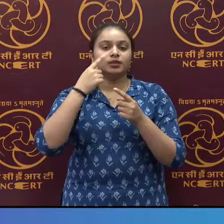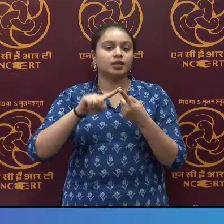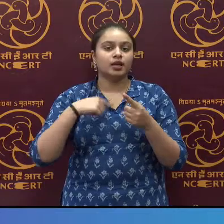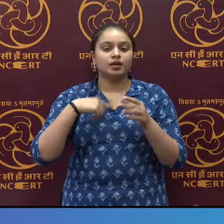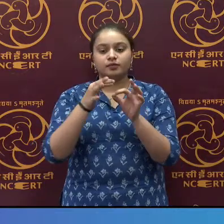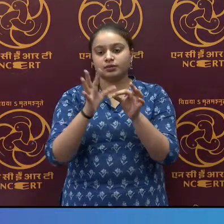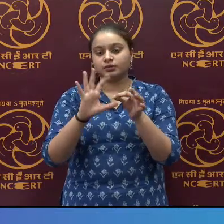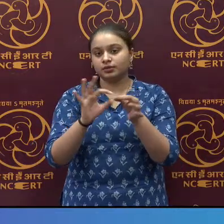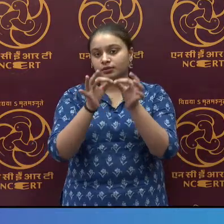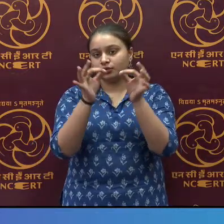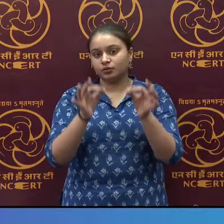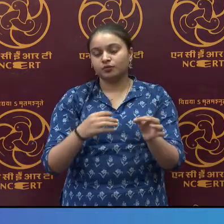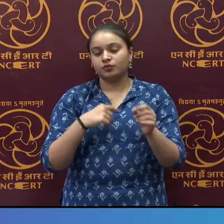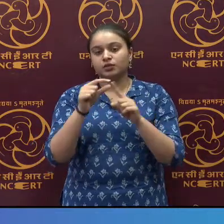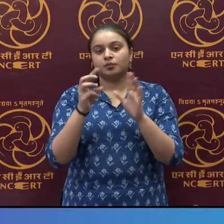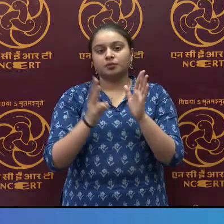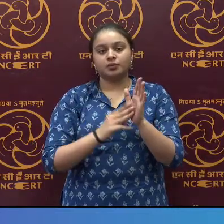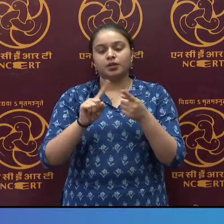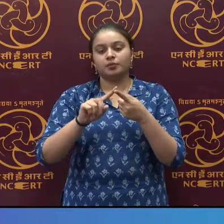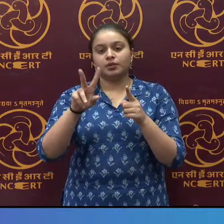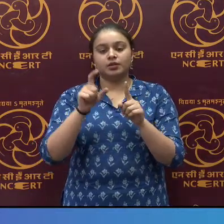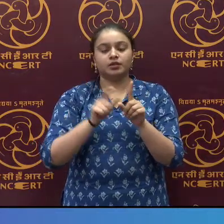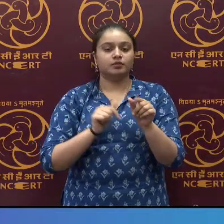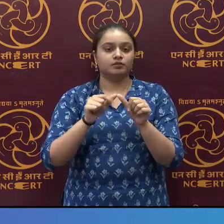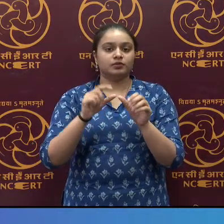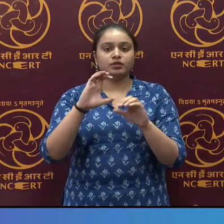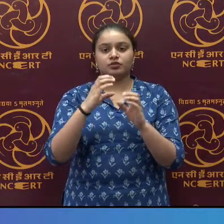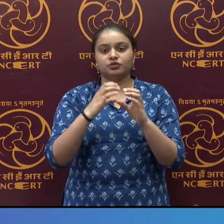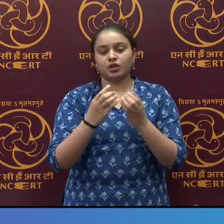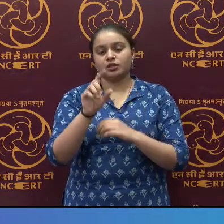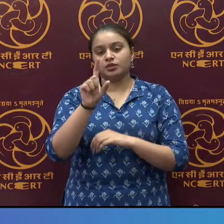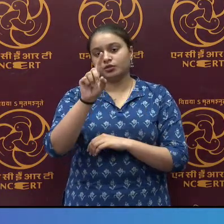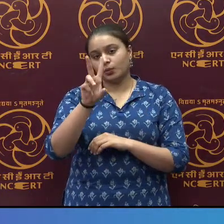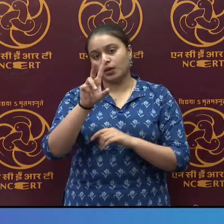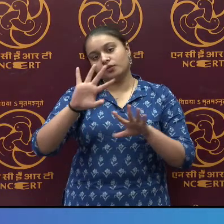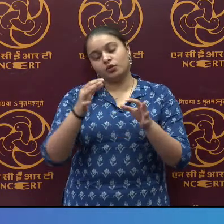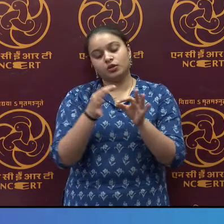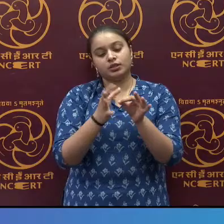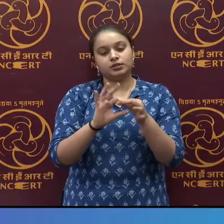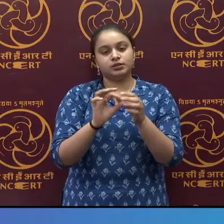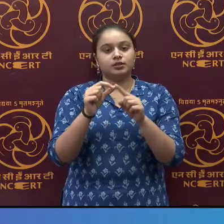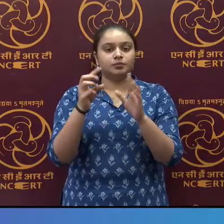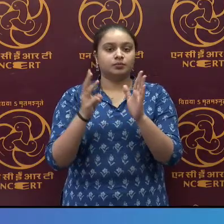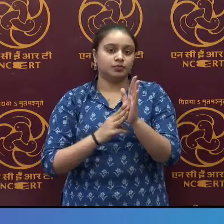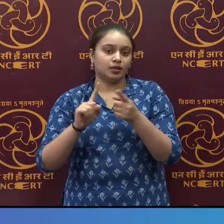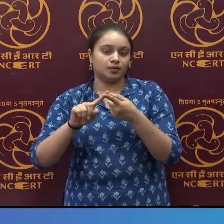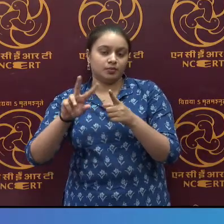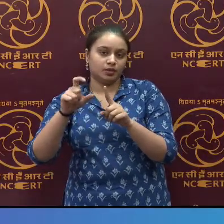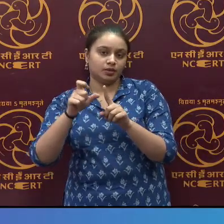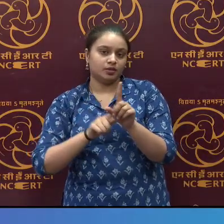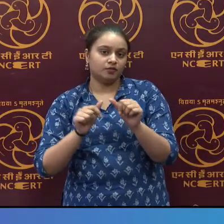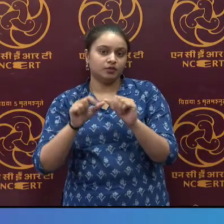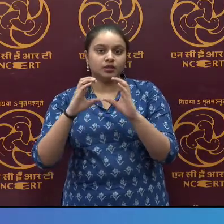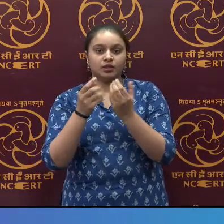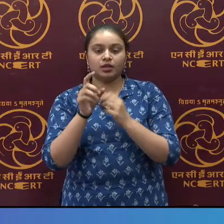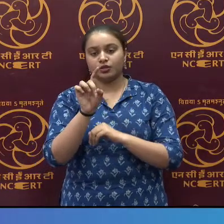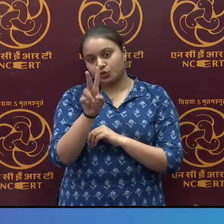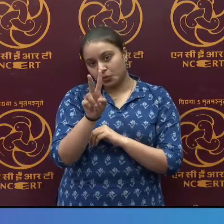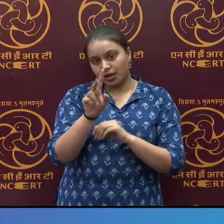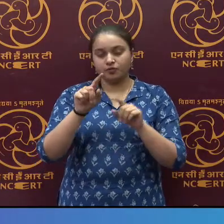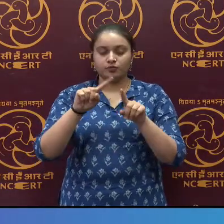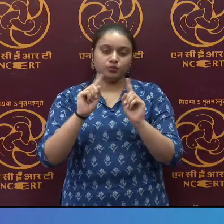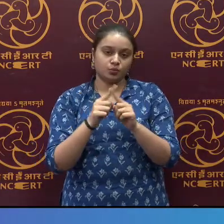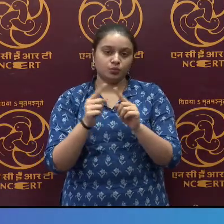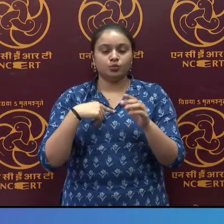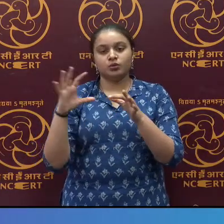YouTube channel PME Vidya channel number 12 and NCERT PME Vidya class 12 as well. So in this live